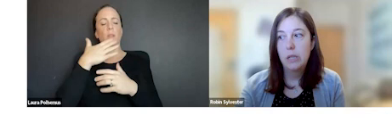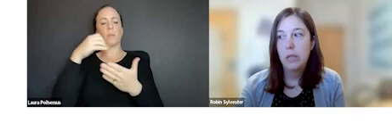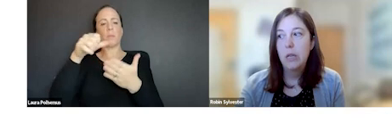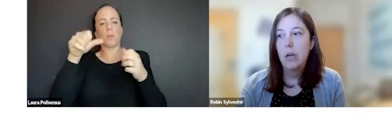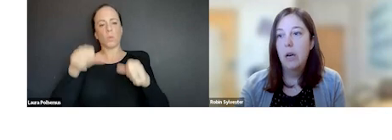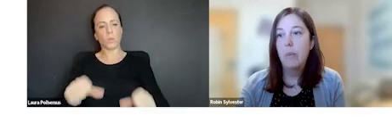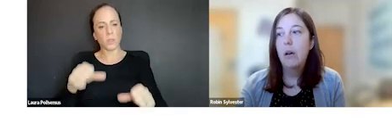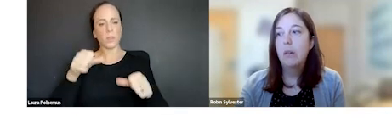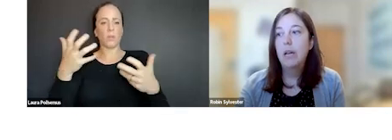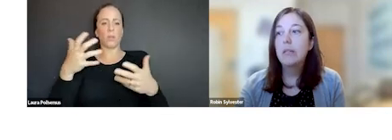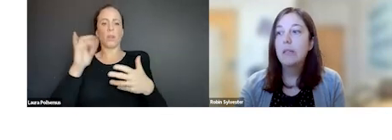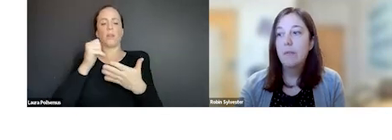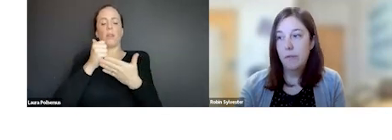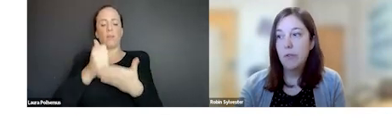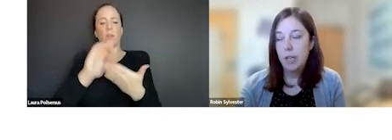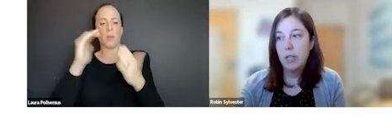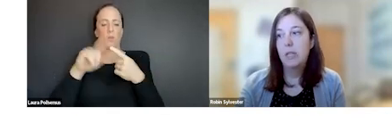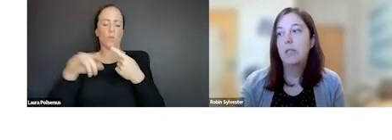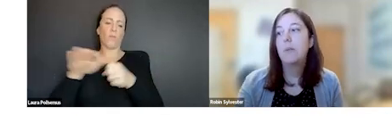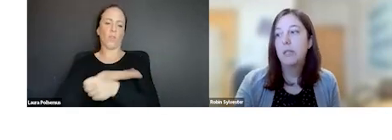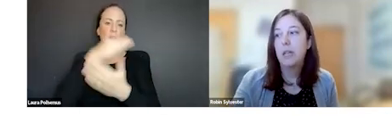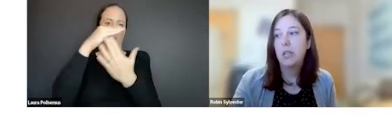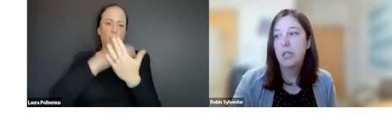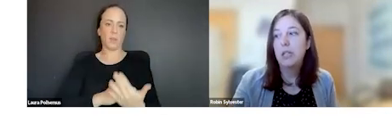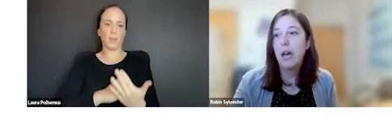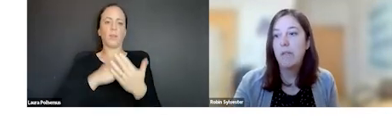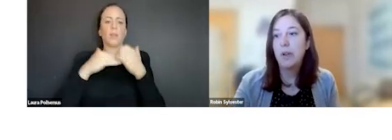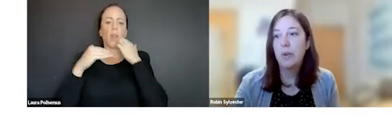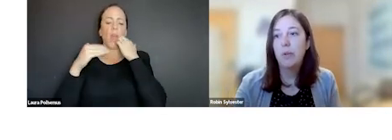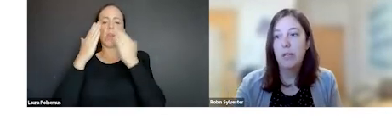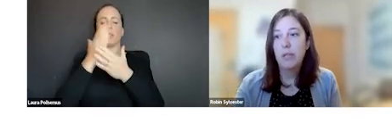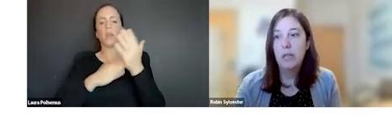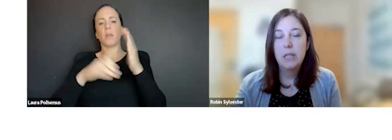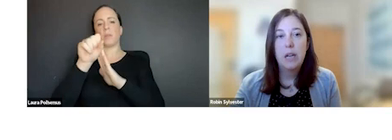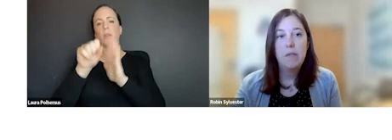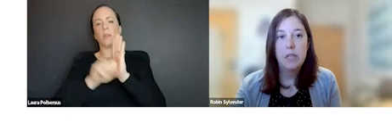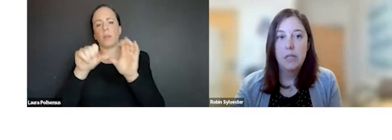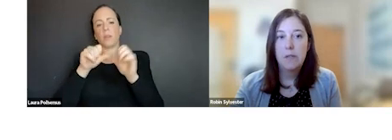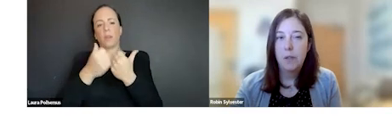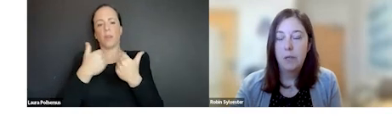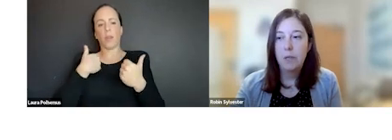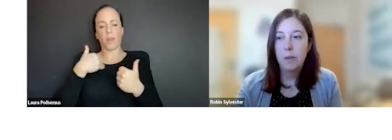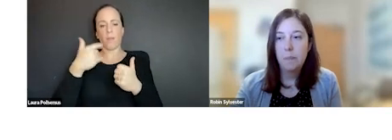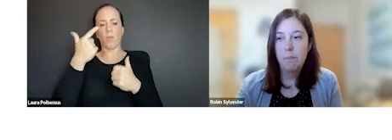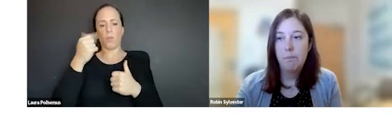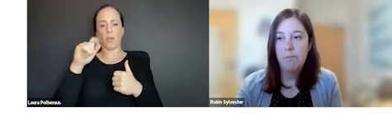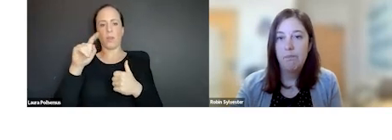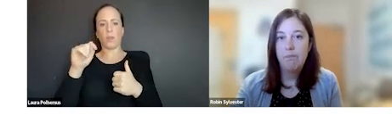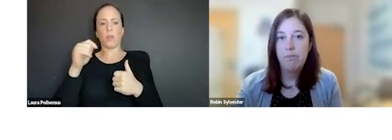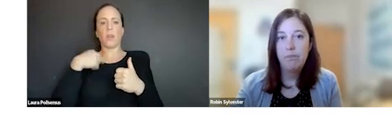list. Like federal agencies, some state agencies have their own grant sites, and I've listed a few here.